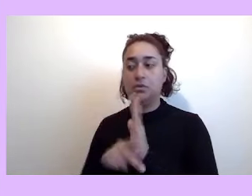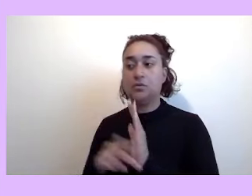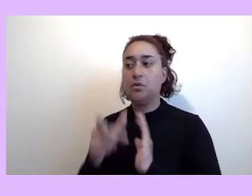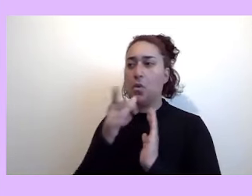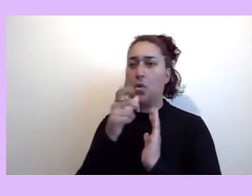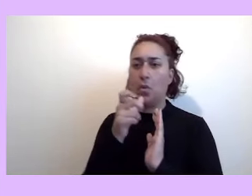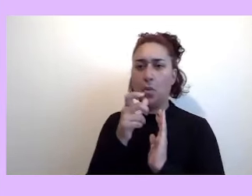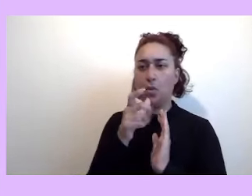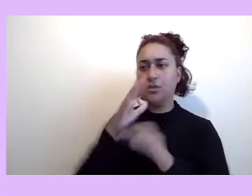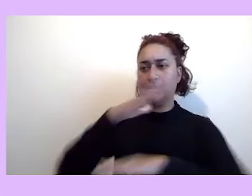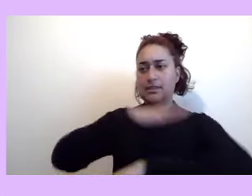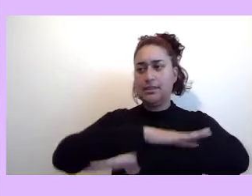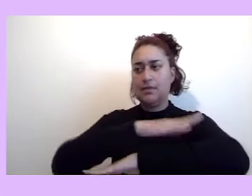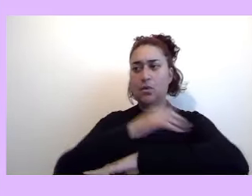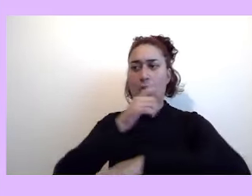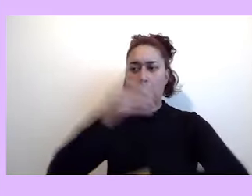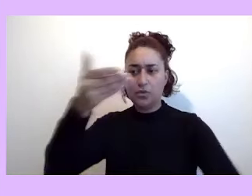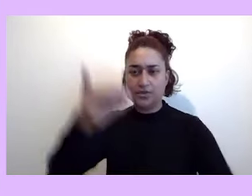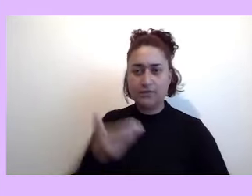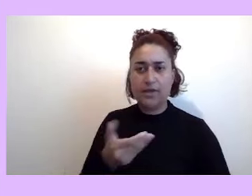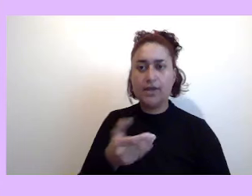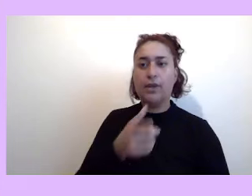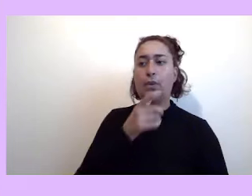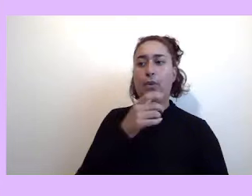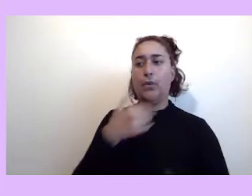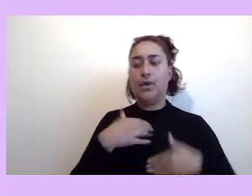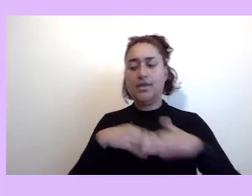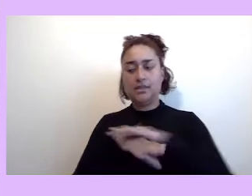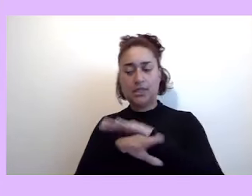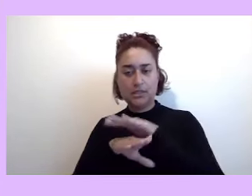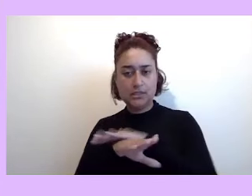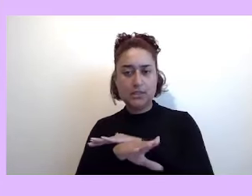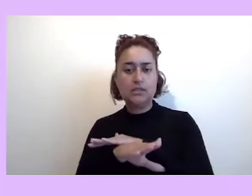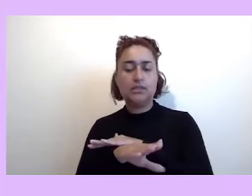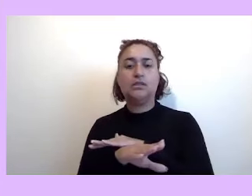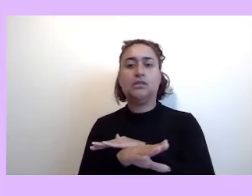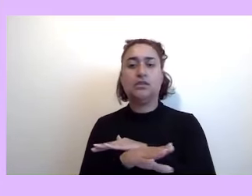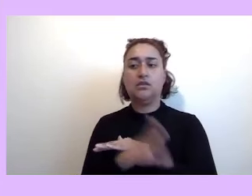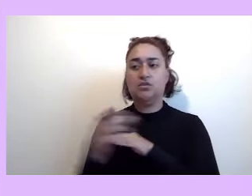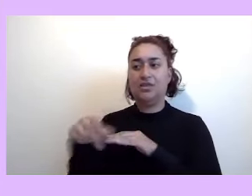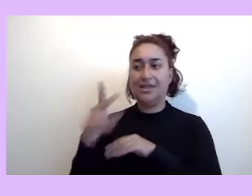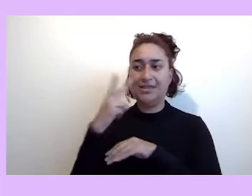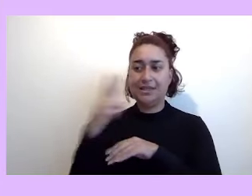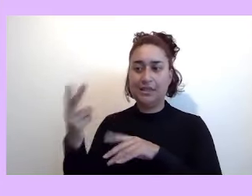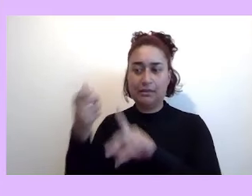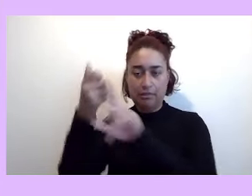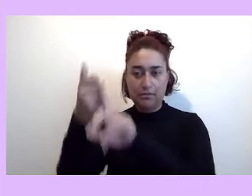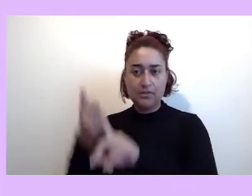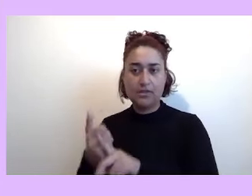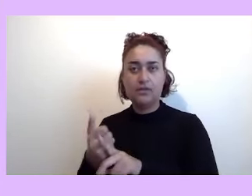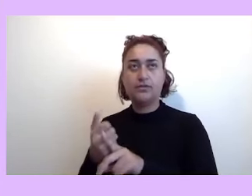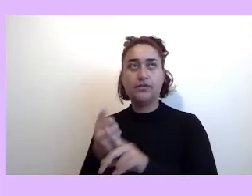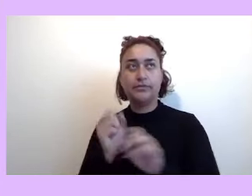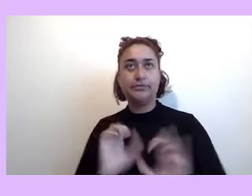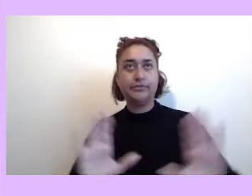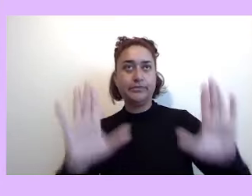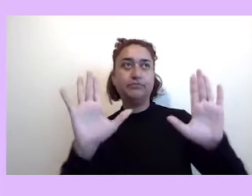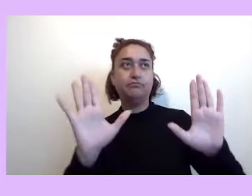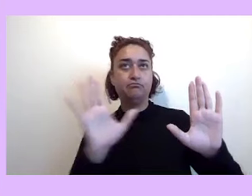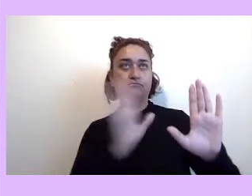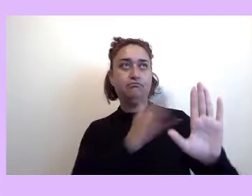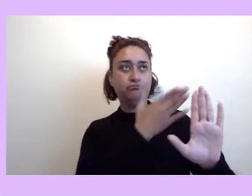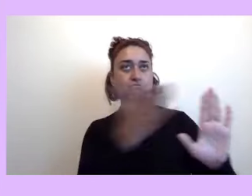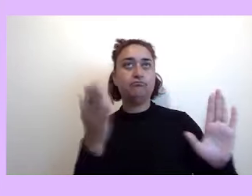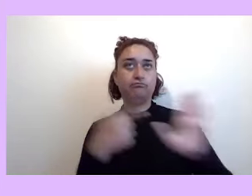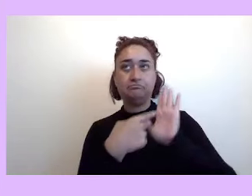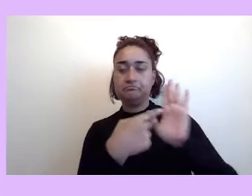the table, who is invited in, who has access, and do they see themselves in what is on offer. And so we have an